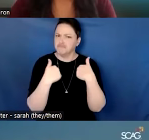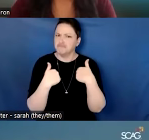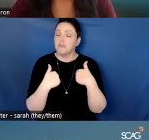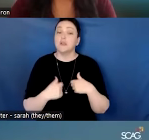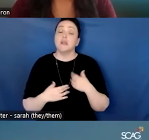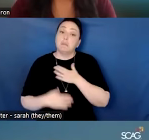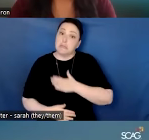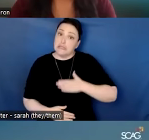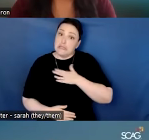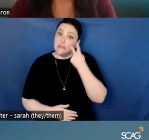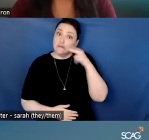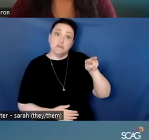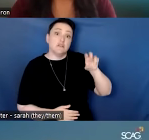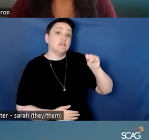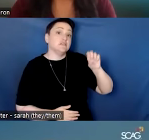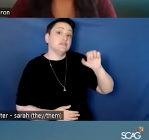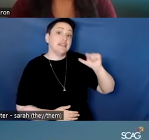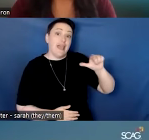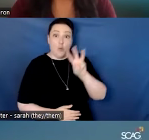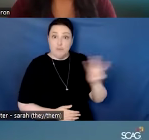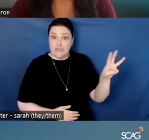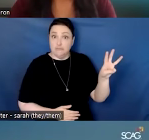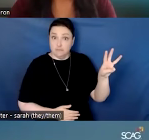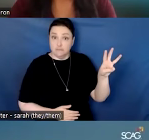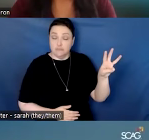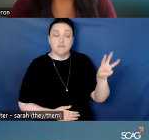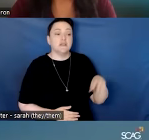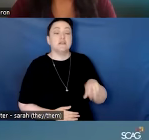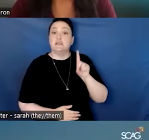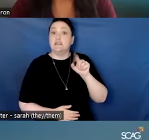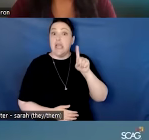the SCAG website to look at the data and